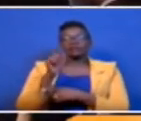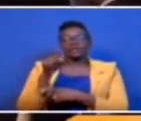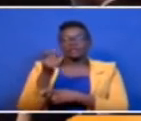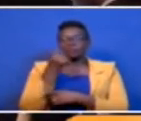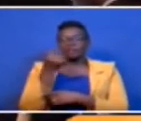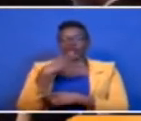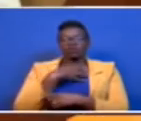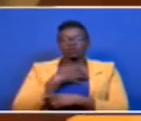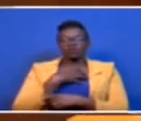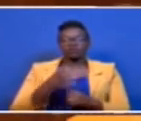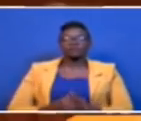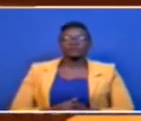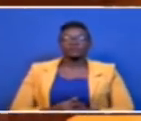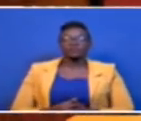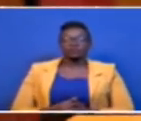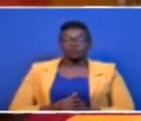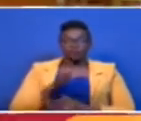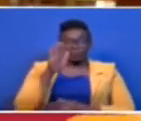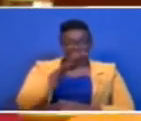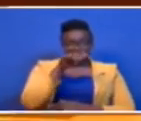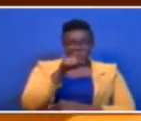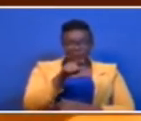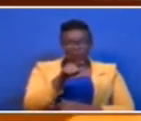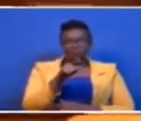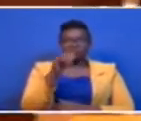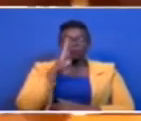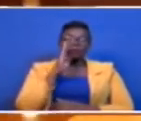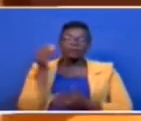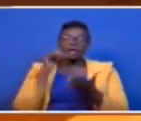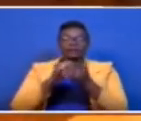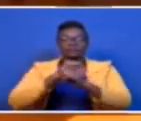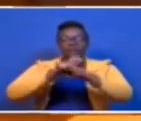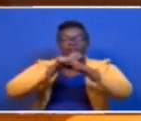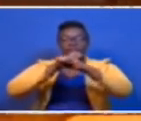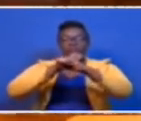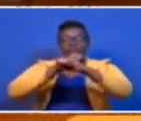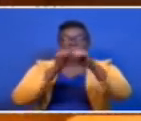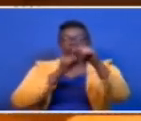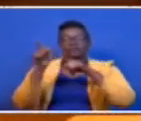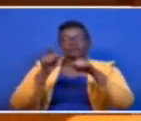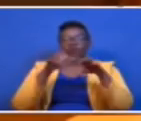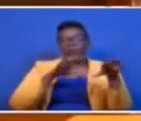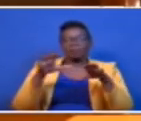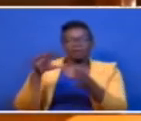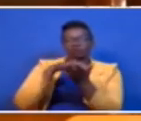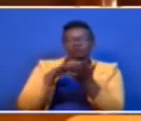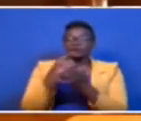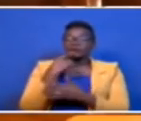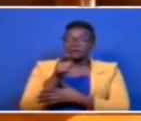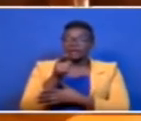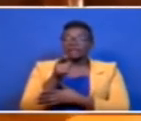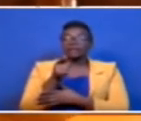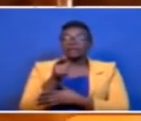medical leave. At Parliament, Collymore once again defended Safaricom's market position, saying